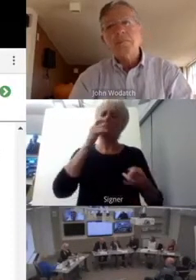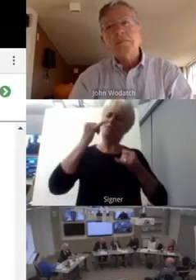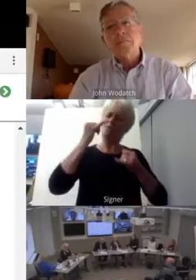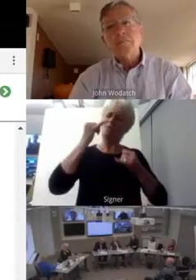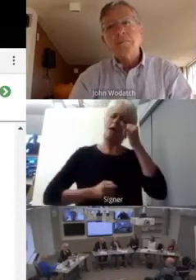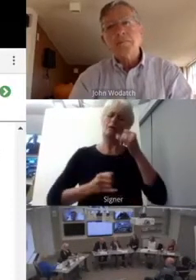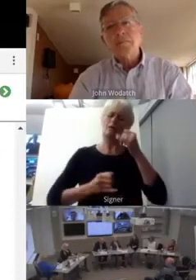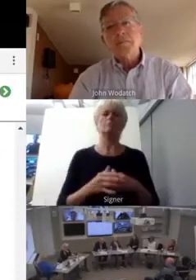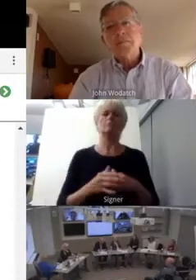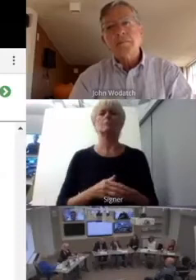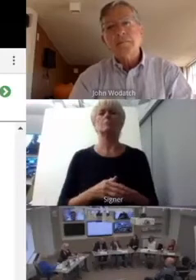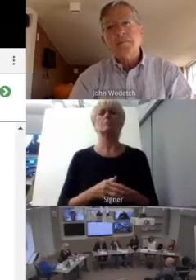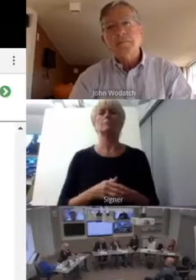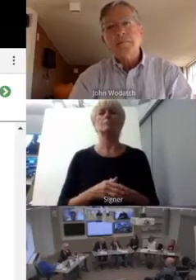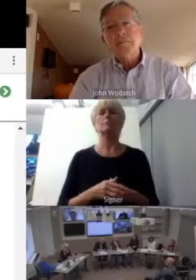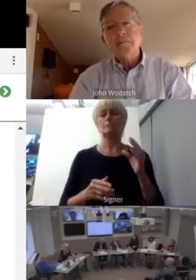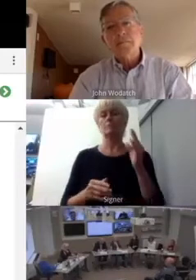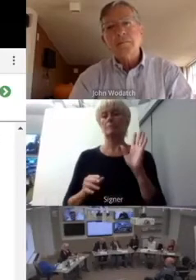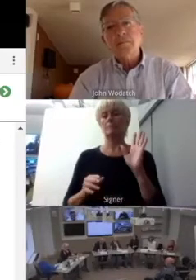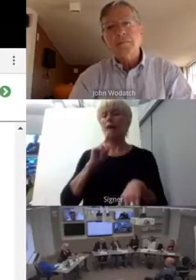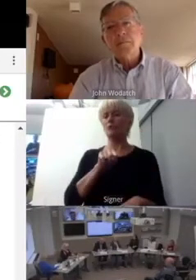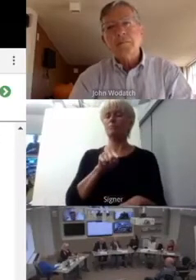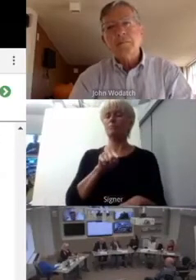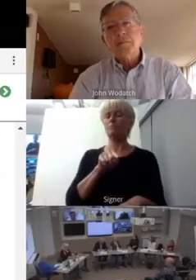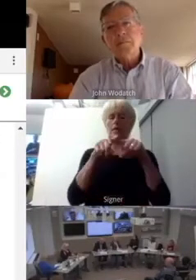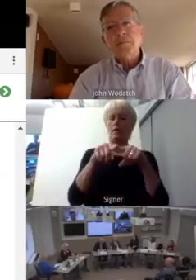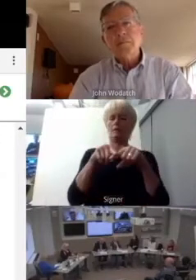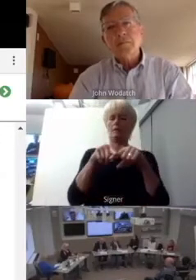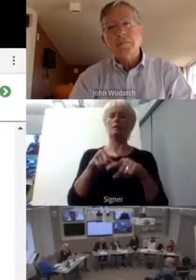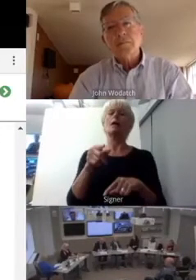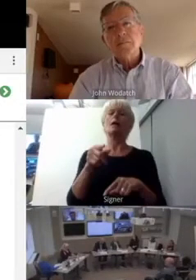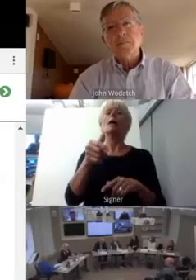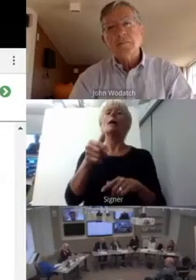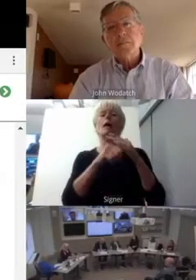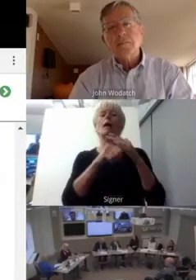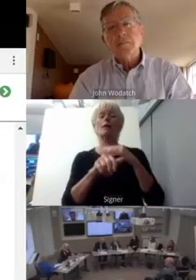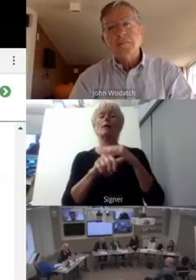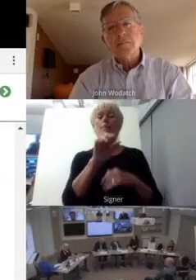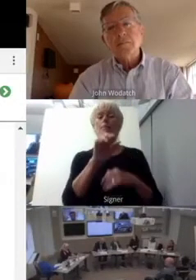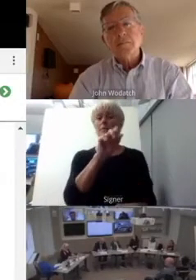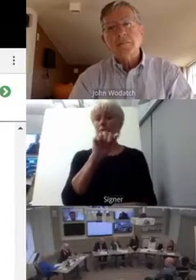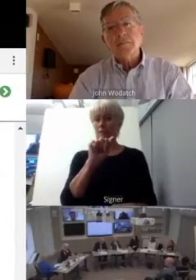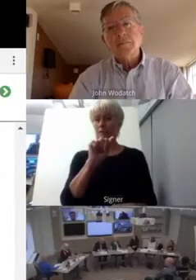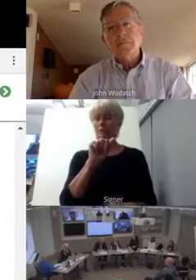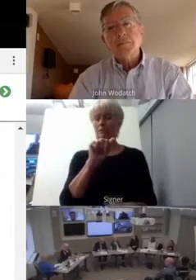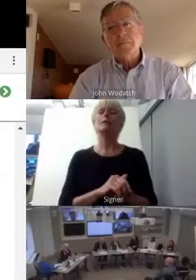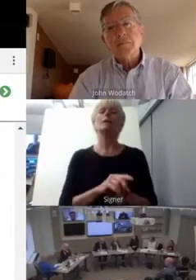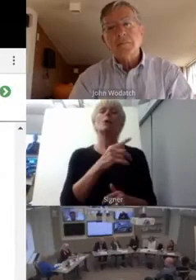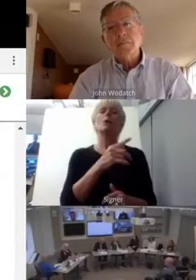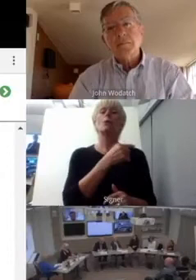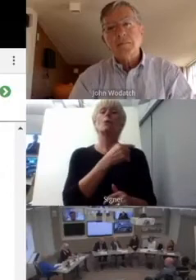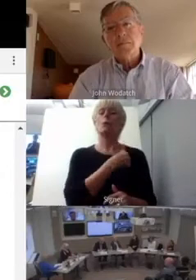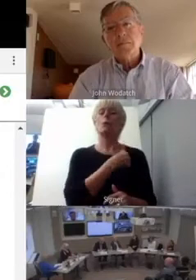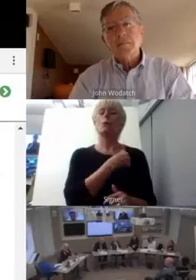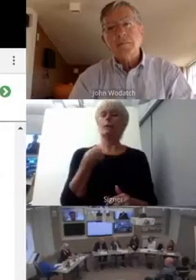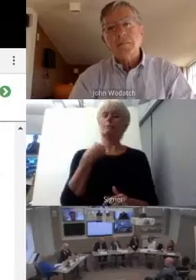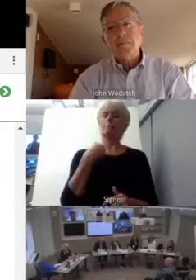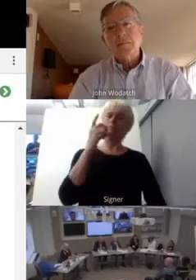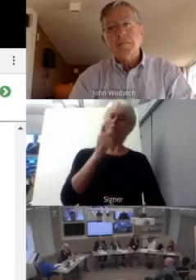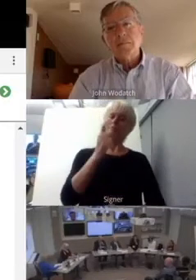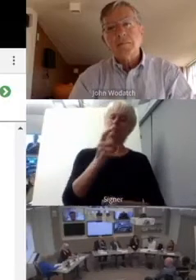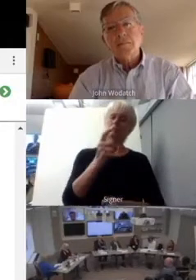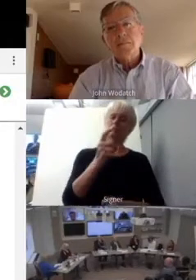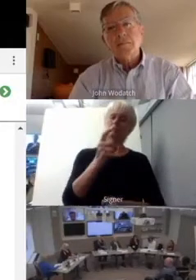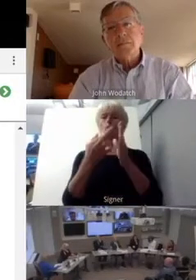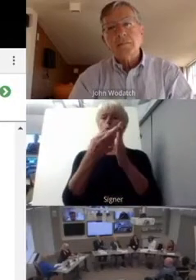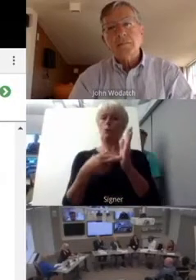an example. Under the Americans with Disabilities Act, when we issue a final rule, it is a guideline.